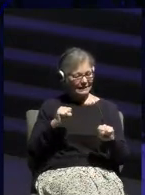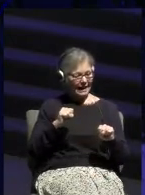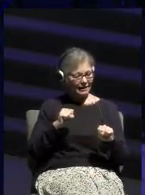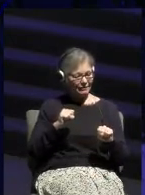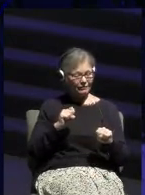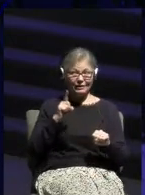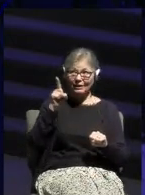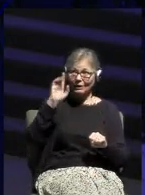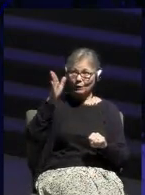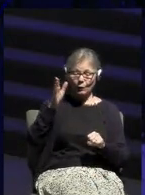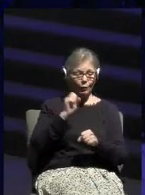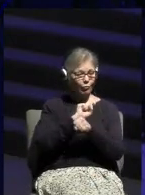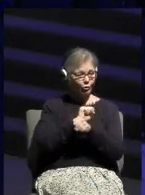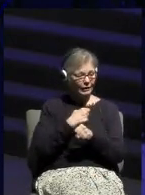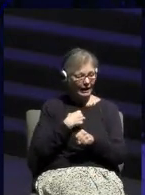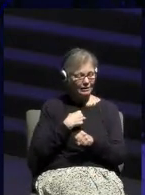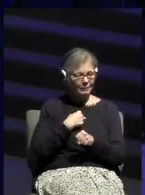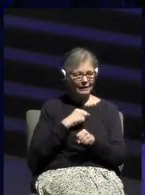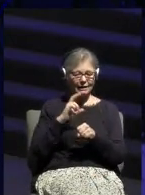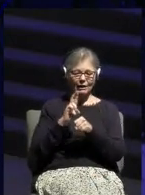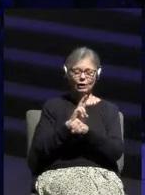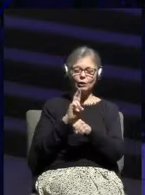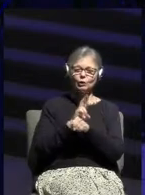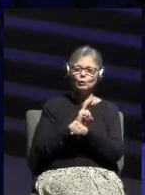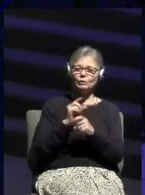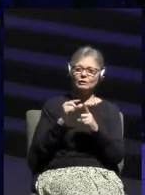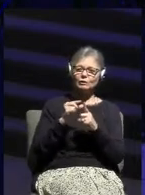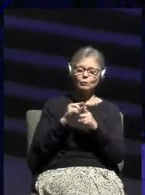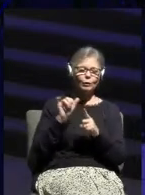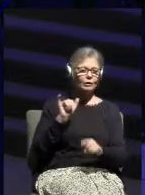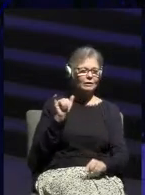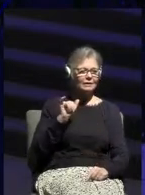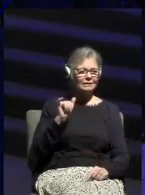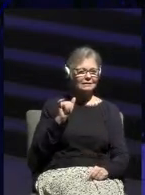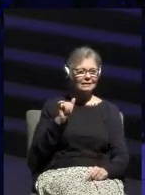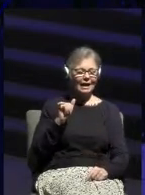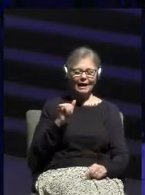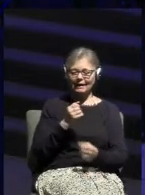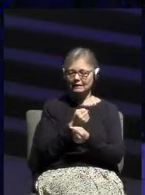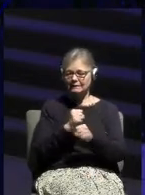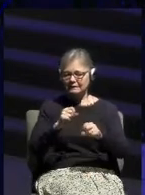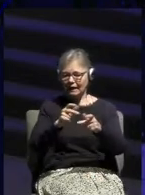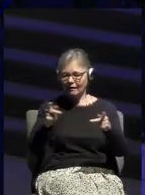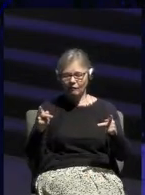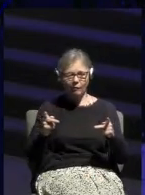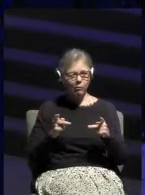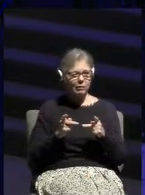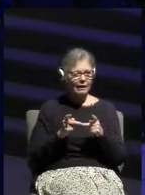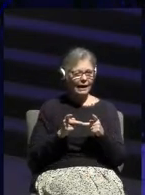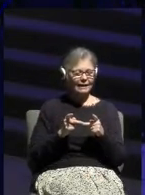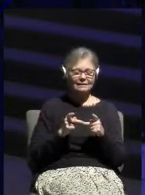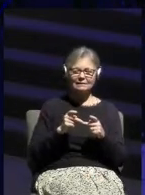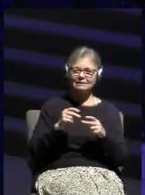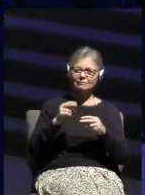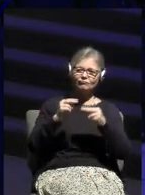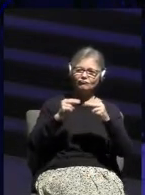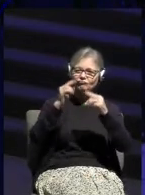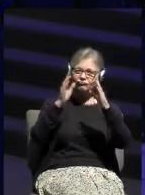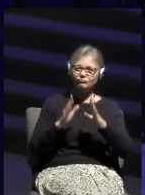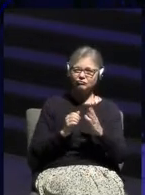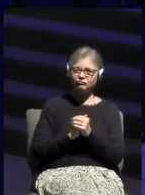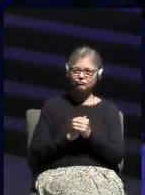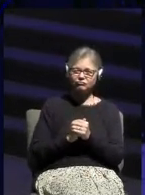that God will. He uses words like fortress. He uses words like refuge. He uses words like habitation.